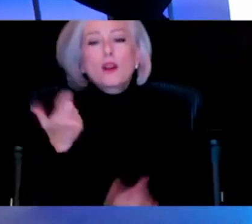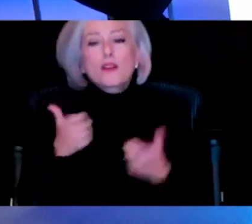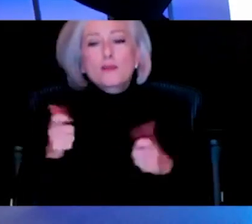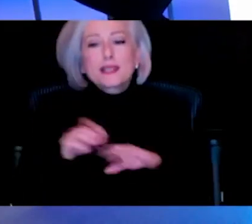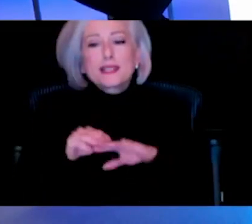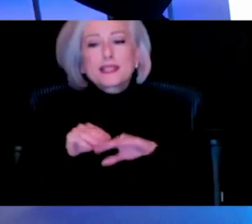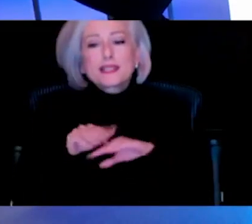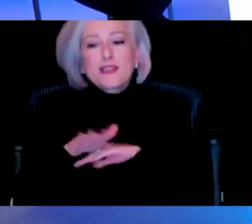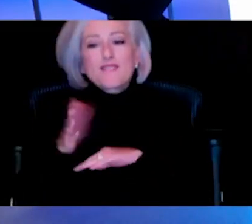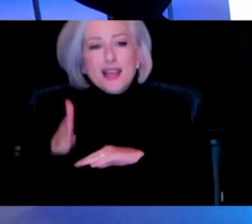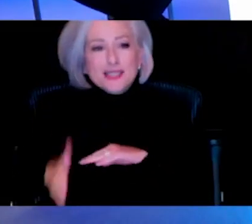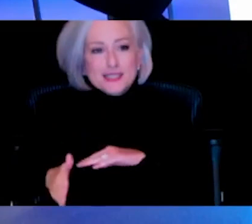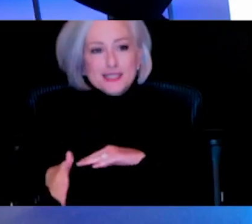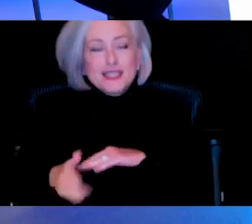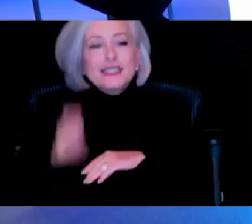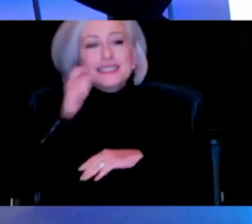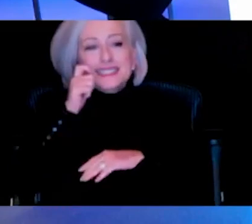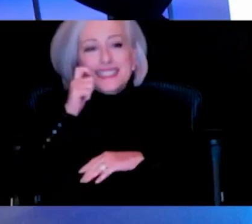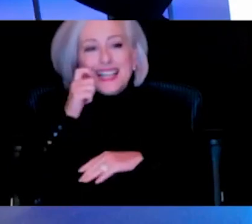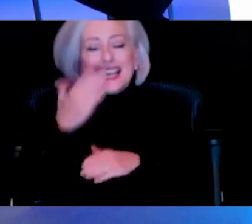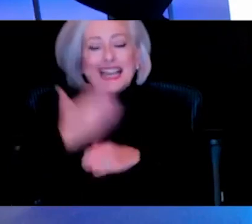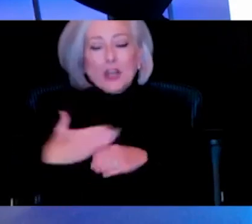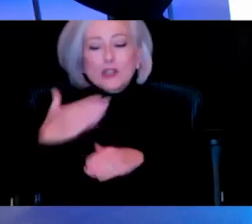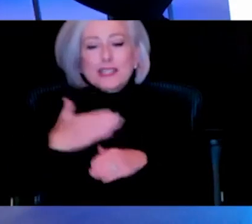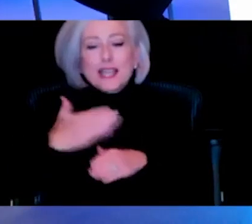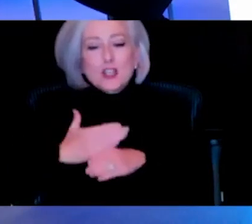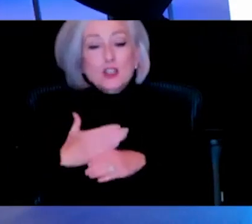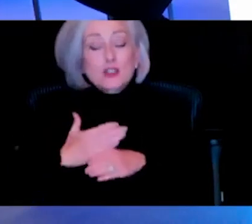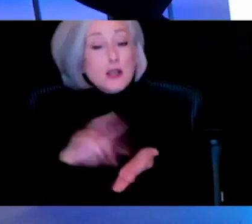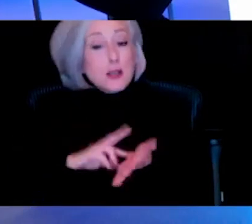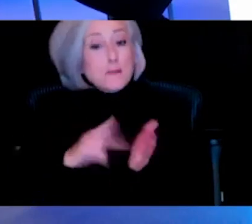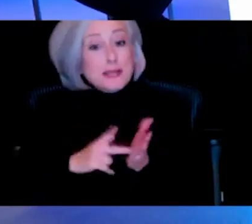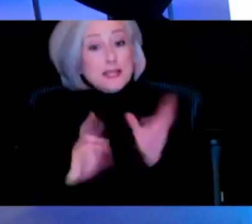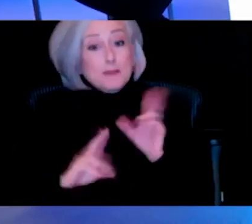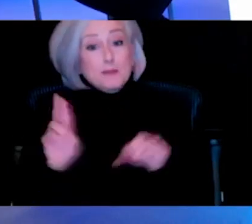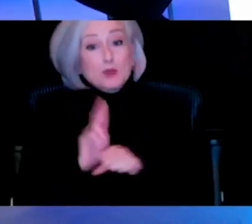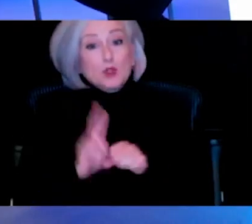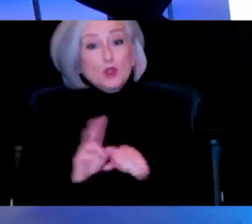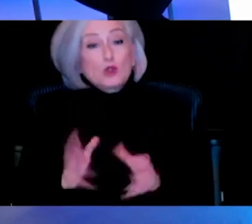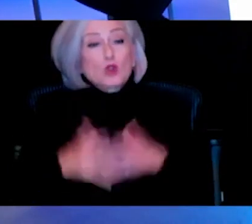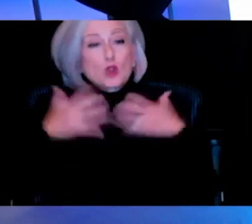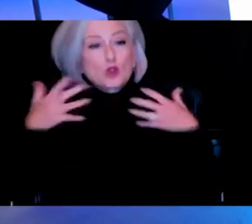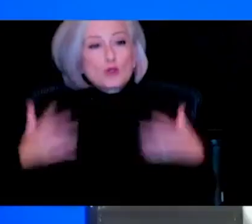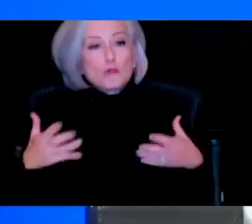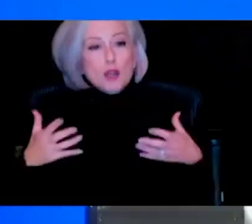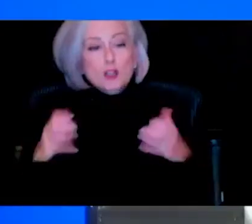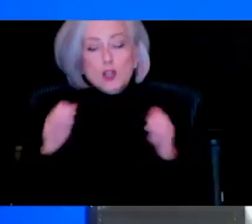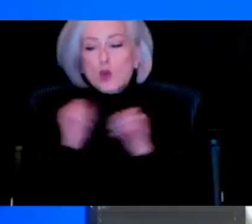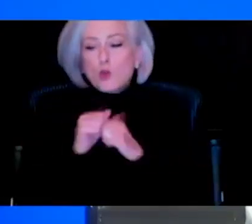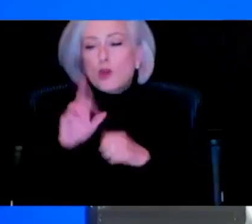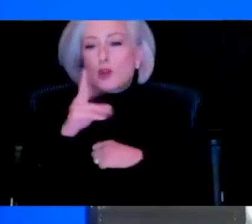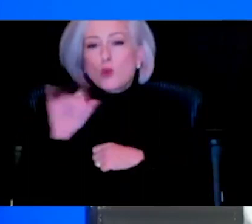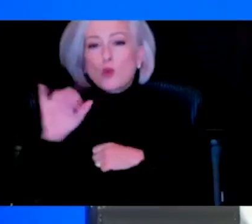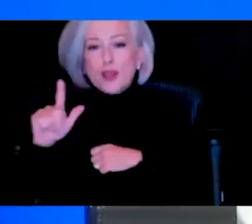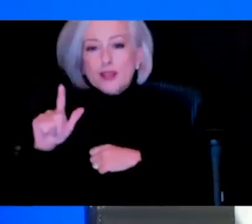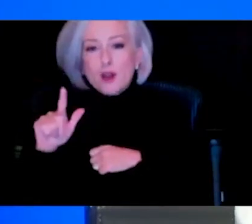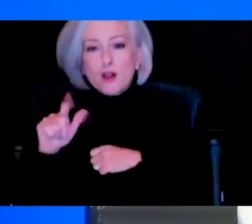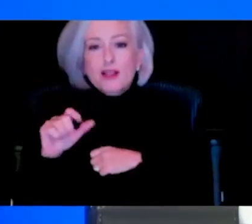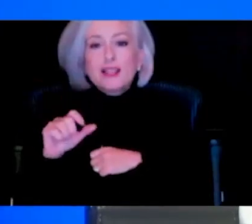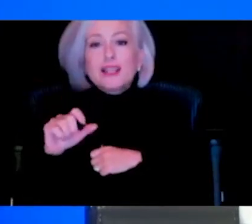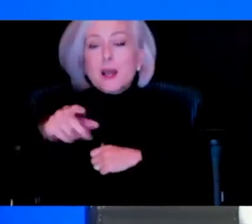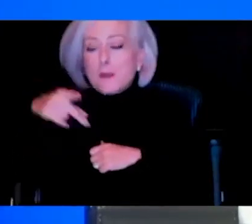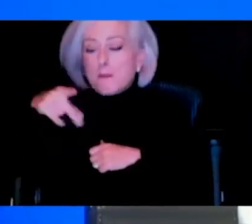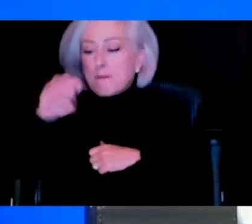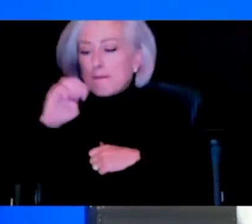skin irritation, and a lot of times people just use way too much. We recommend with any of our retinols to use a pea-size amount for the whole face. People use it